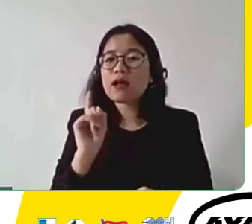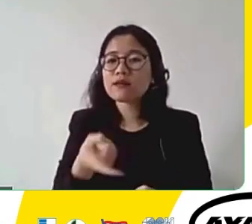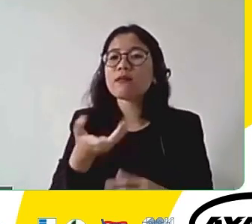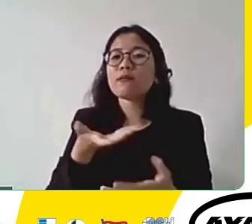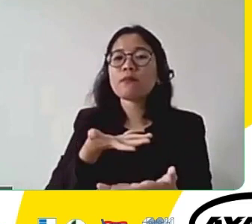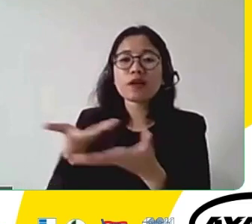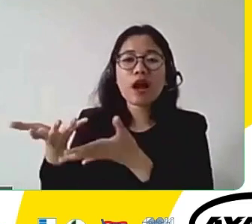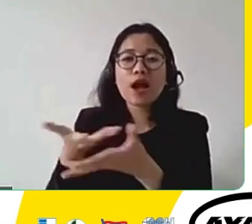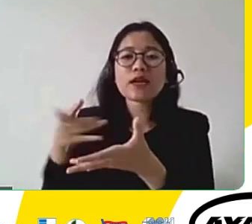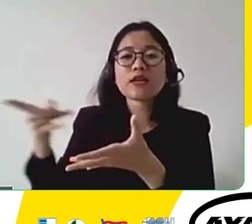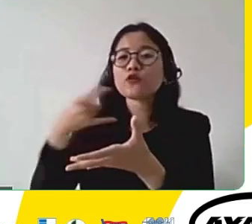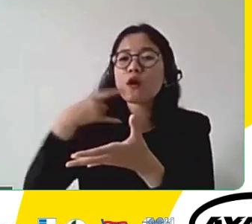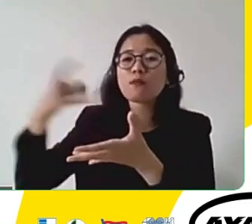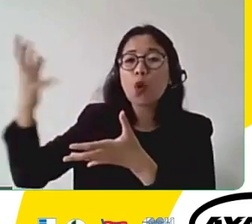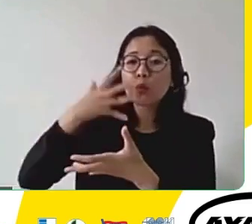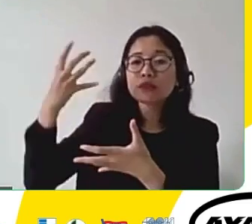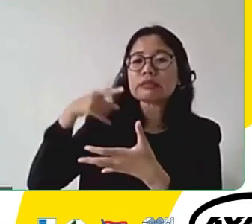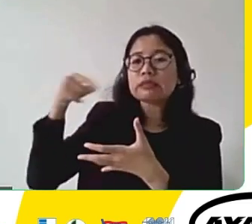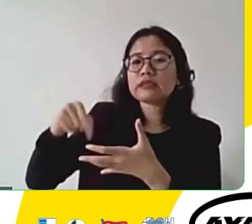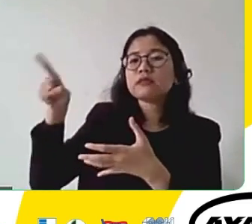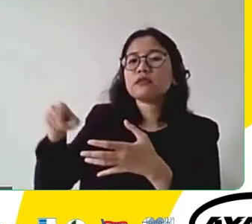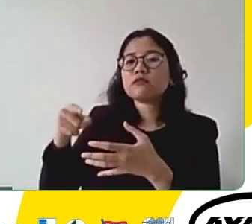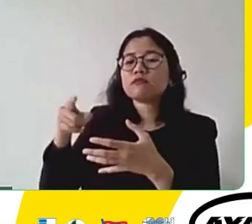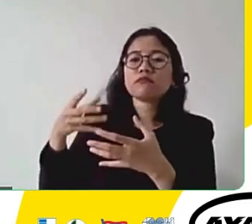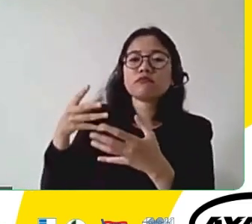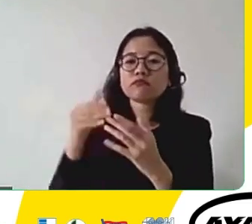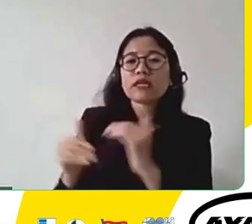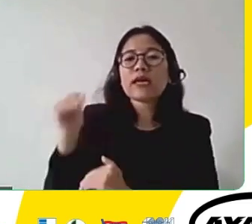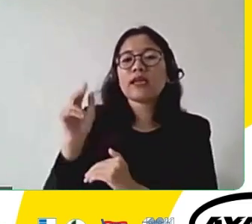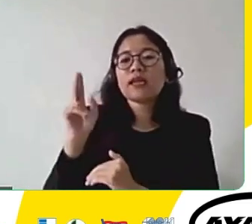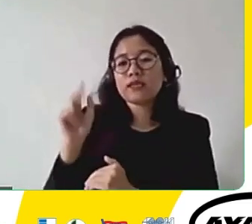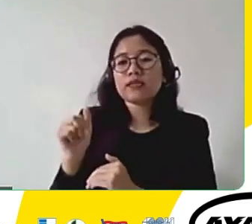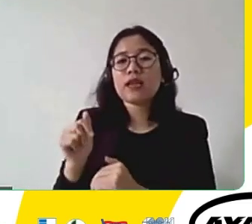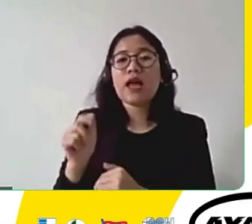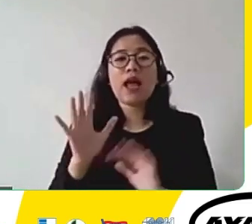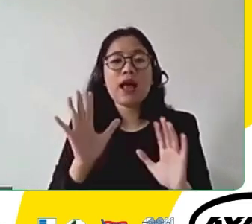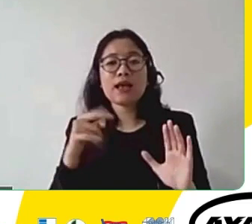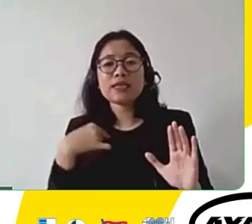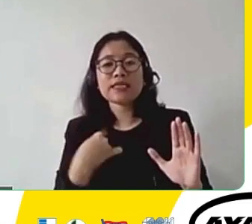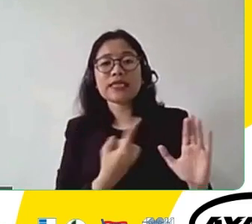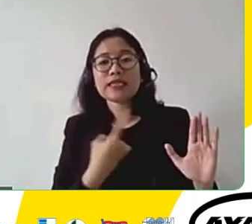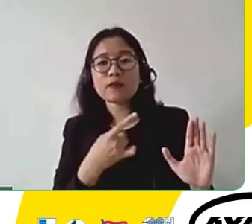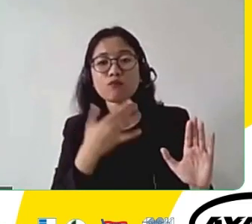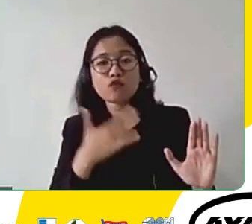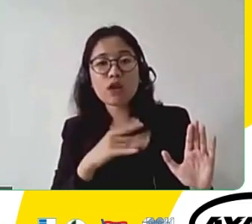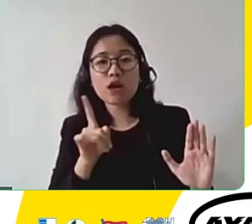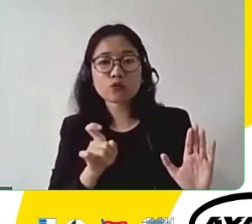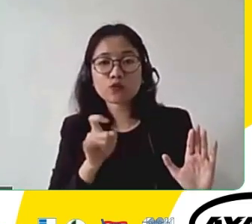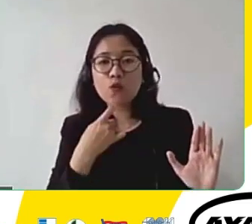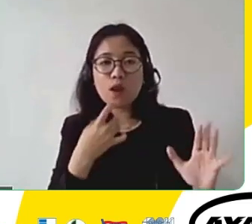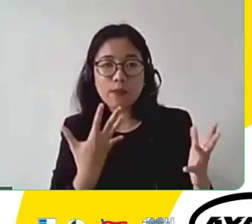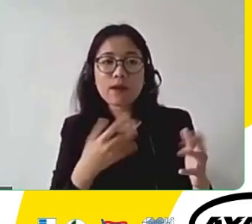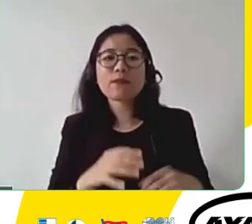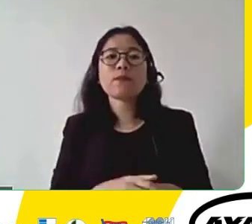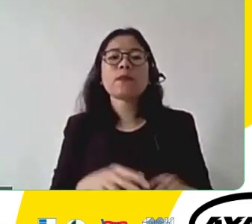they should read the daily forecast to see what air pollution forecast look like. Close your door and windows when the